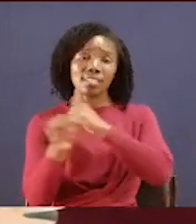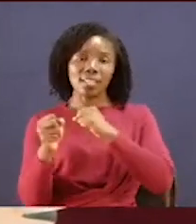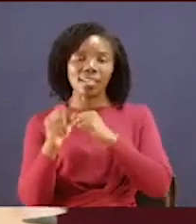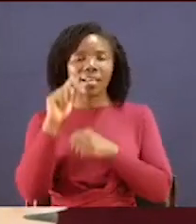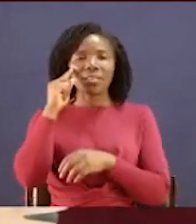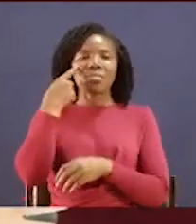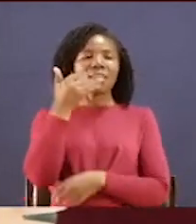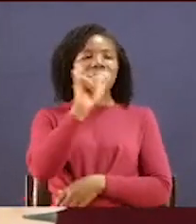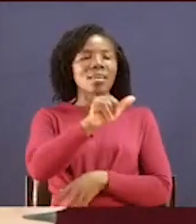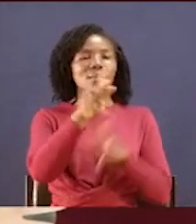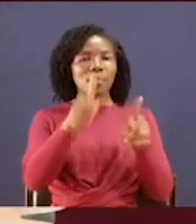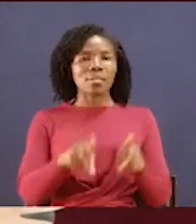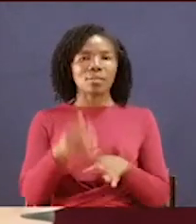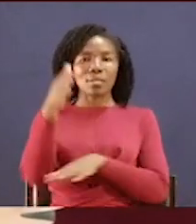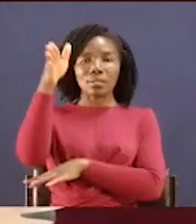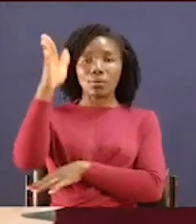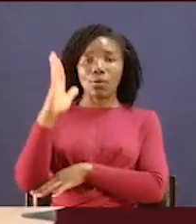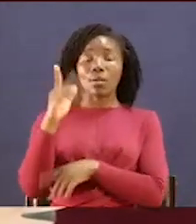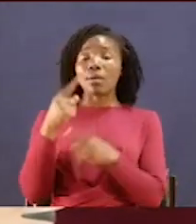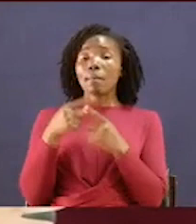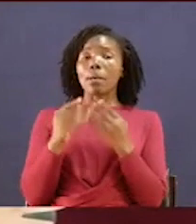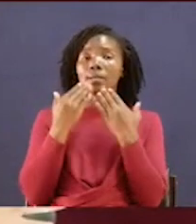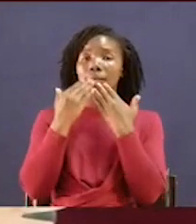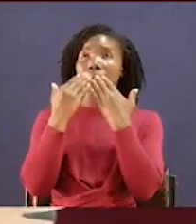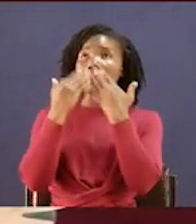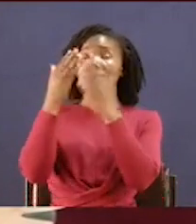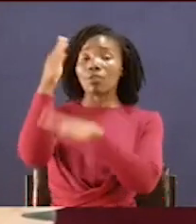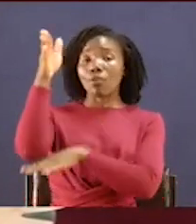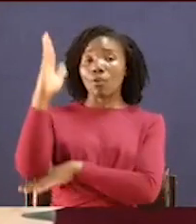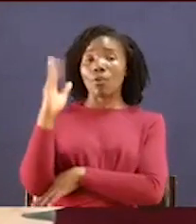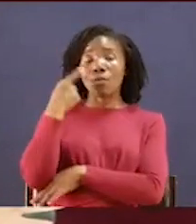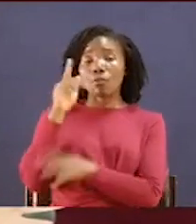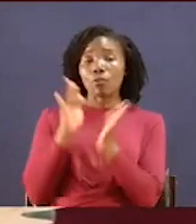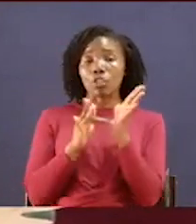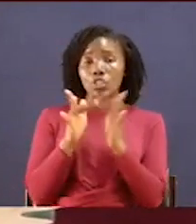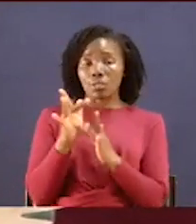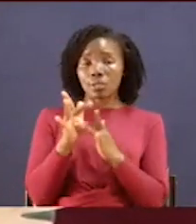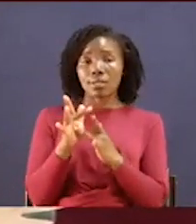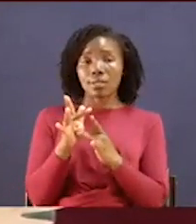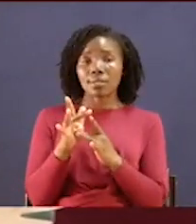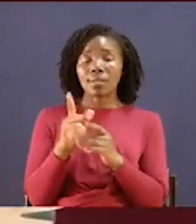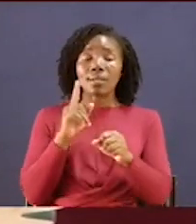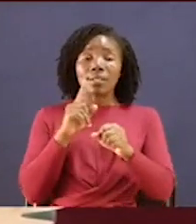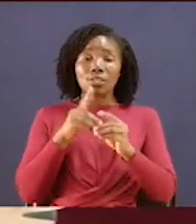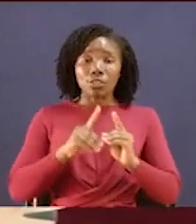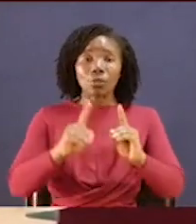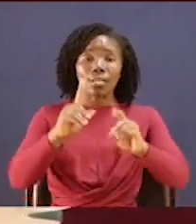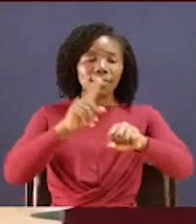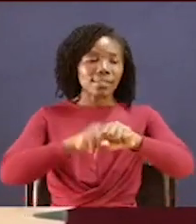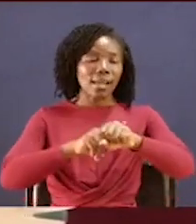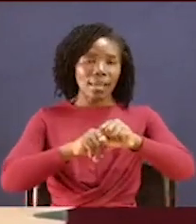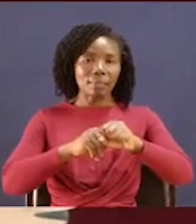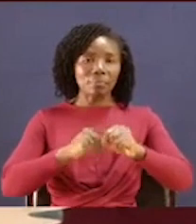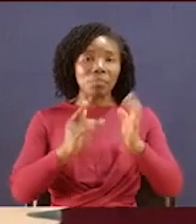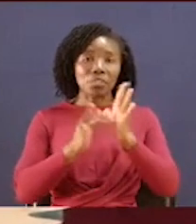God. But thank God for Jesus and how firm he is in terms of his life mission, you know,